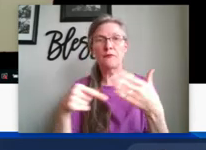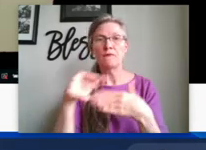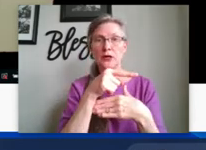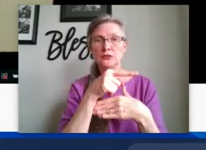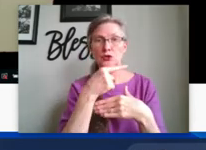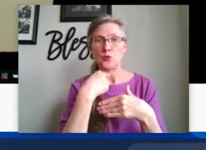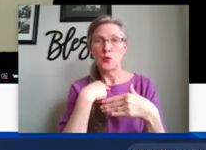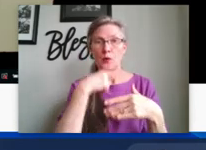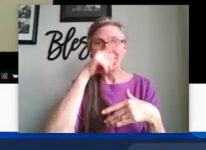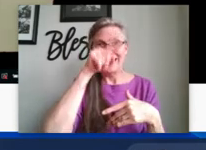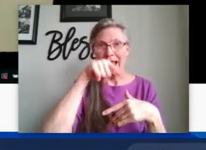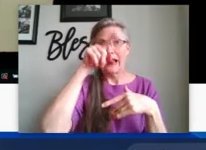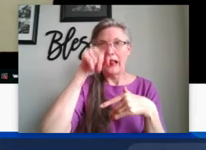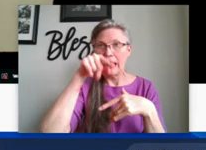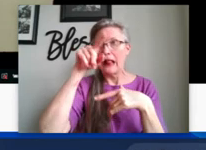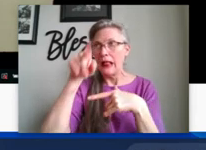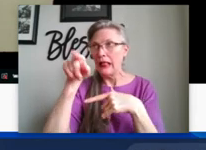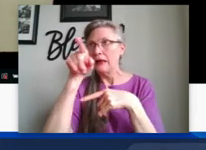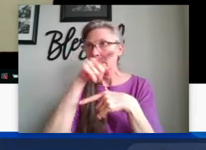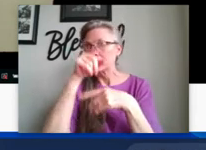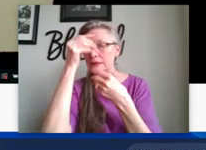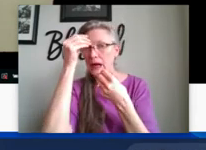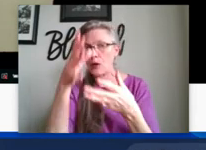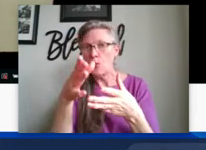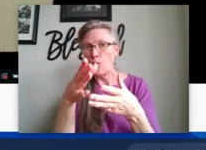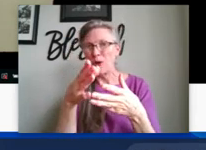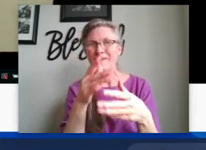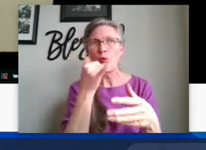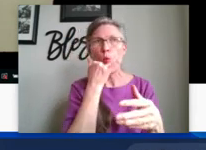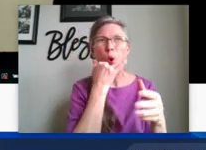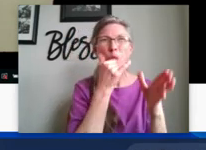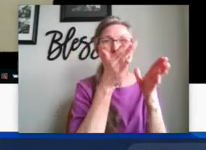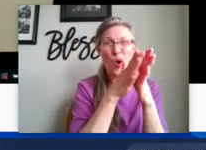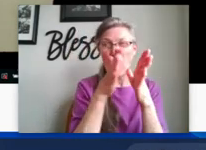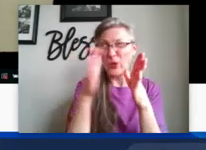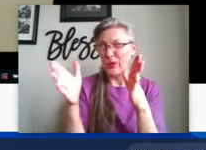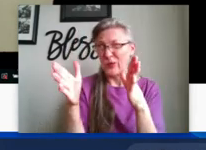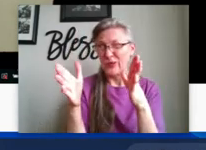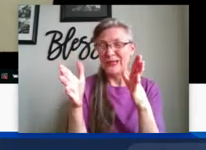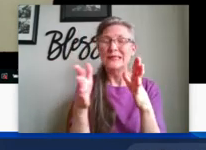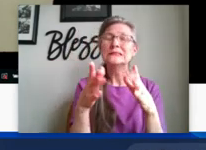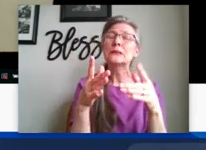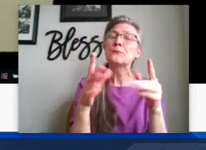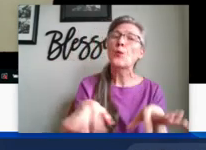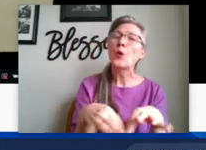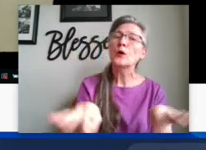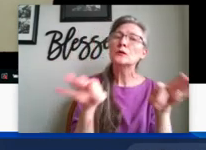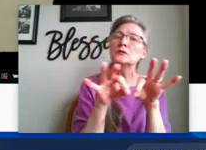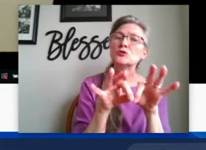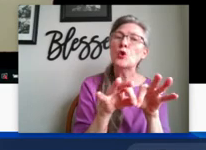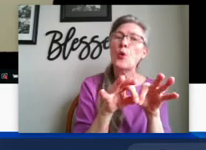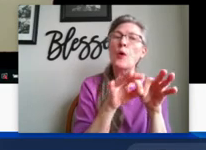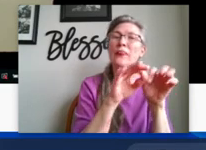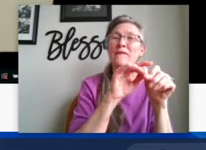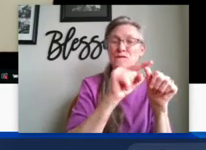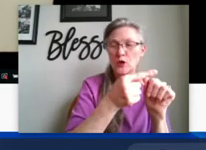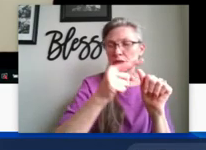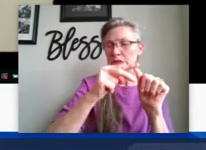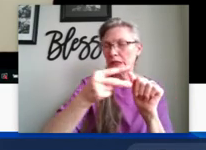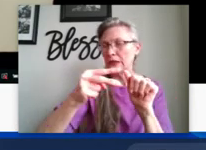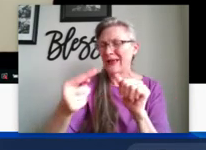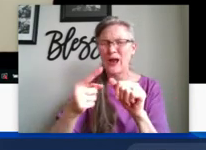were tallying our data, went out of order. It really makes sense to go in the order of your data. So, for example, I don't want to go